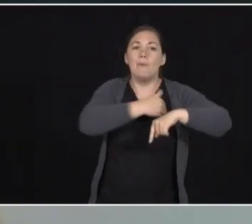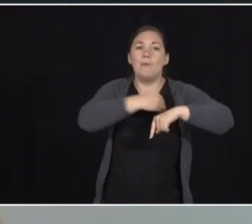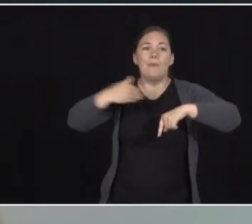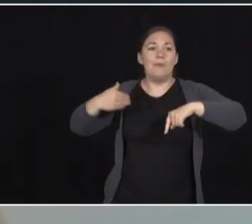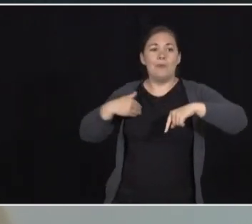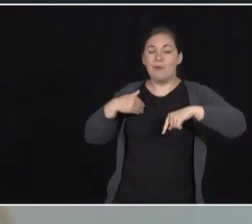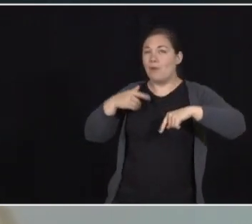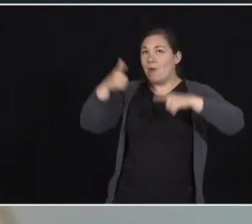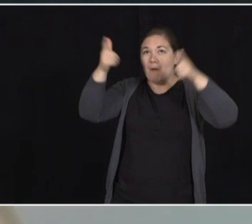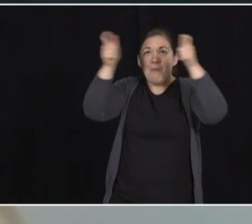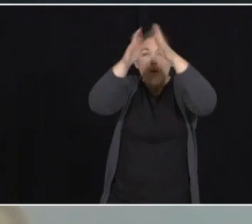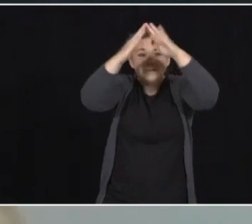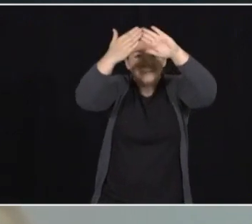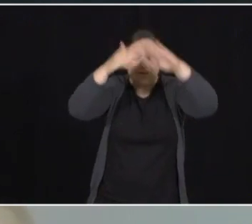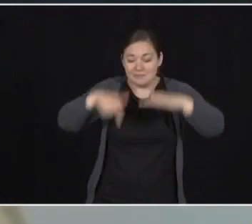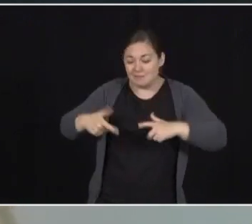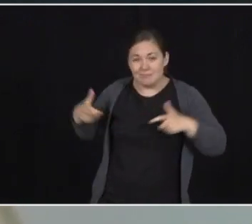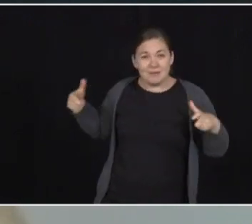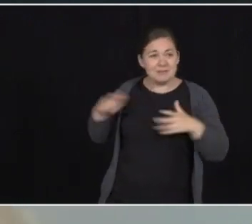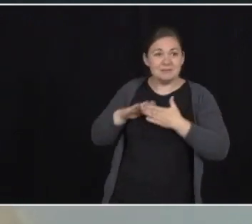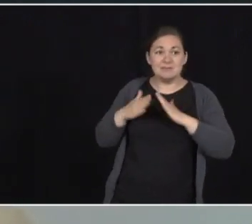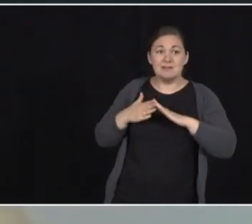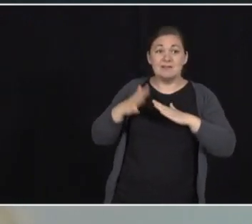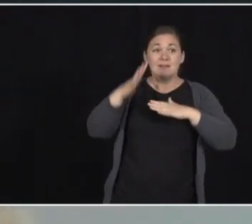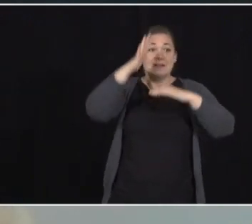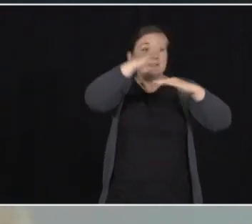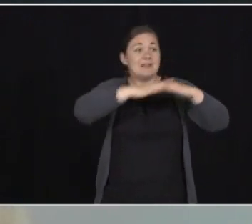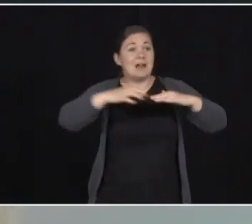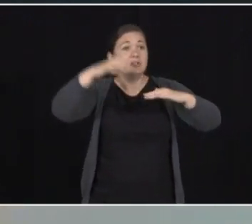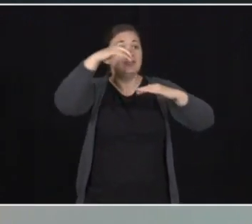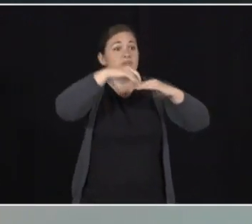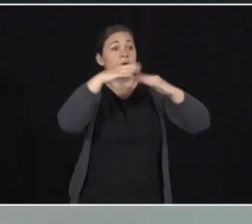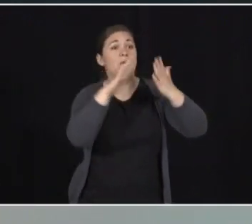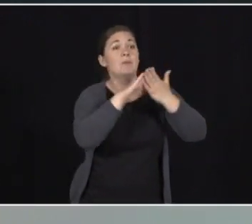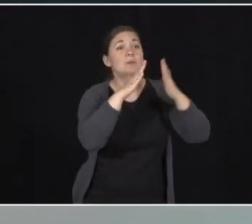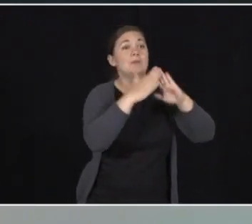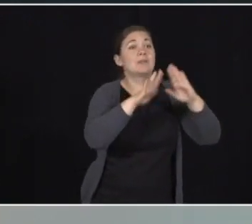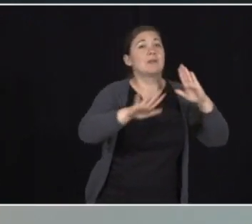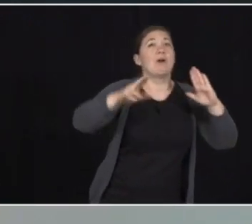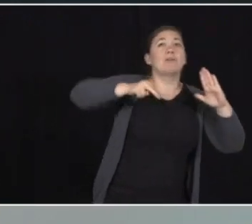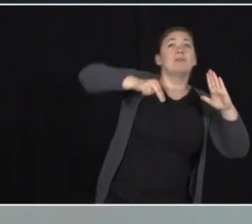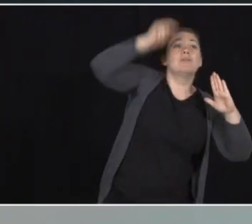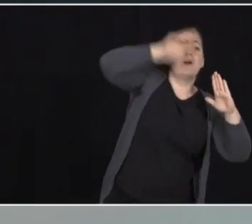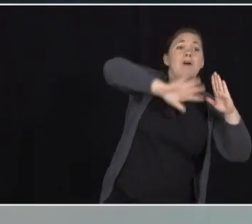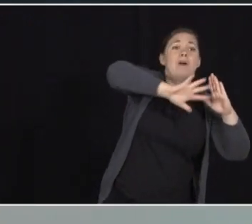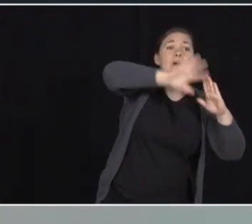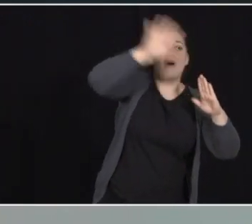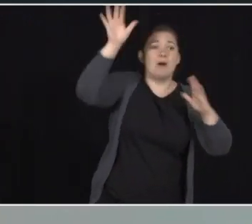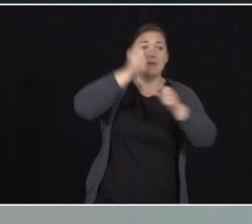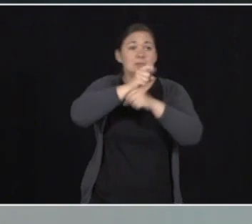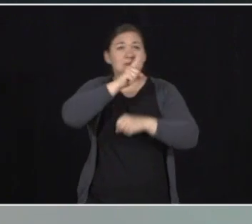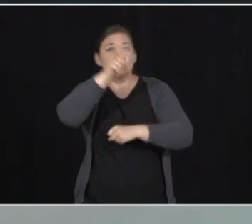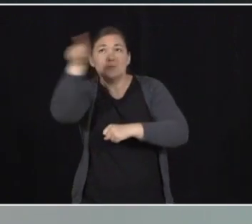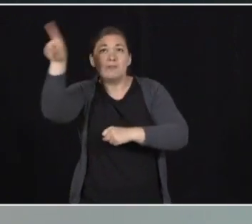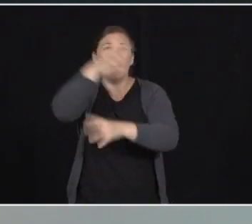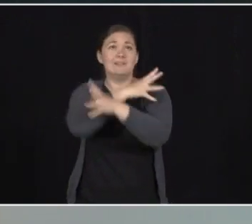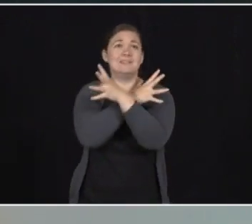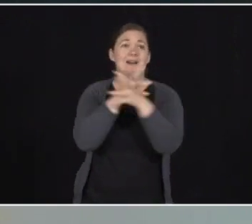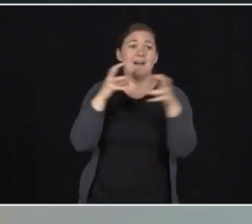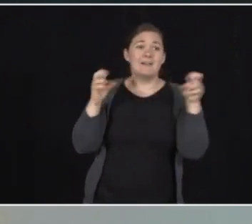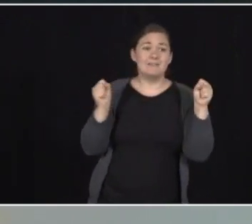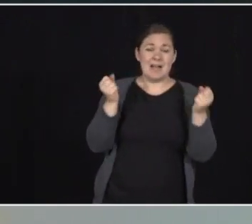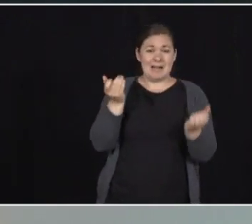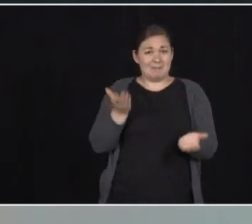of course, our Indigenous communities proximal to us and across the vast north. So we want to strike that important balance, and I want